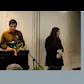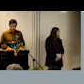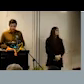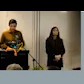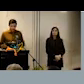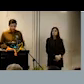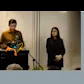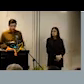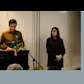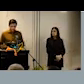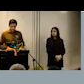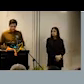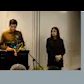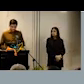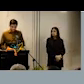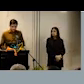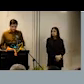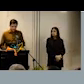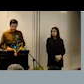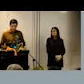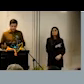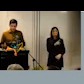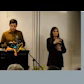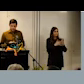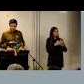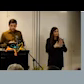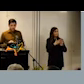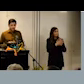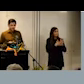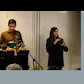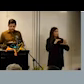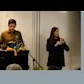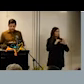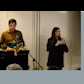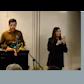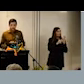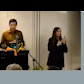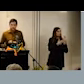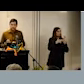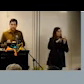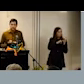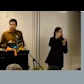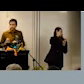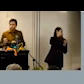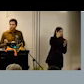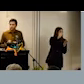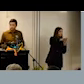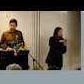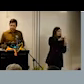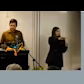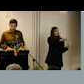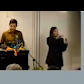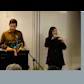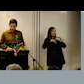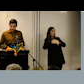And this activity that's going on involves communications between his neurons that are working to transfer information